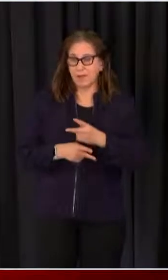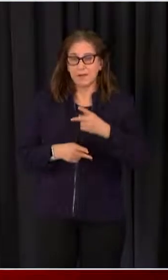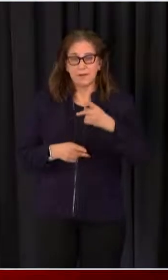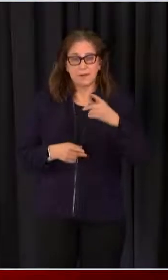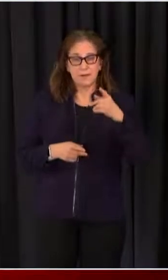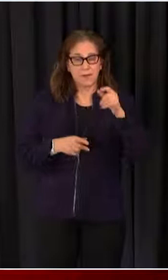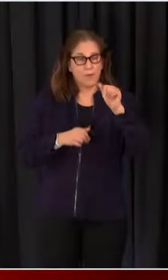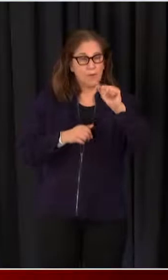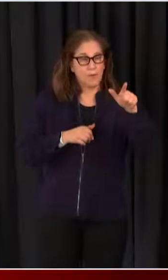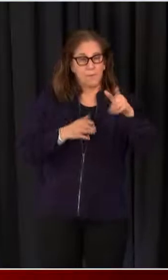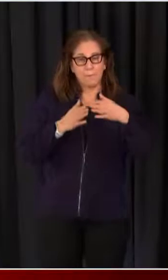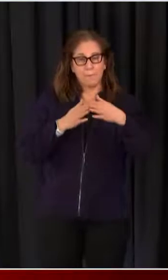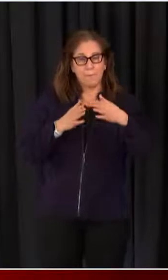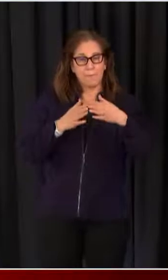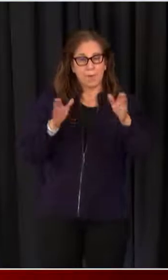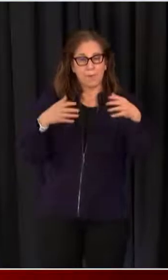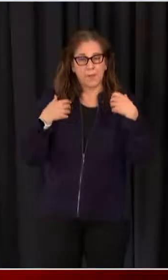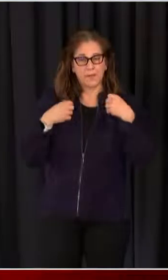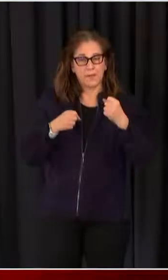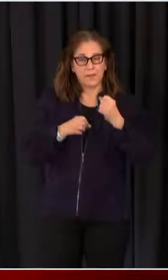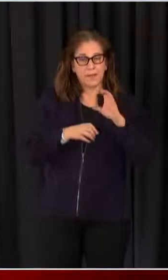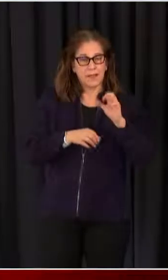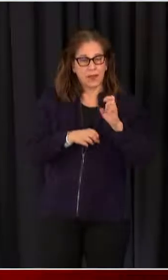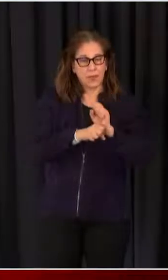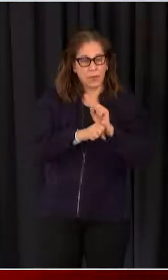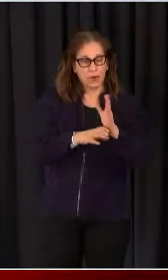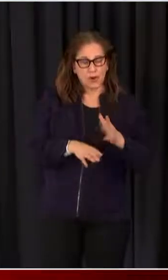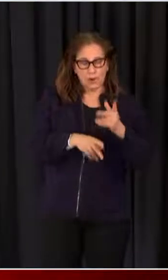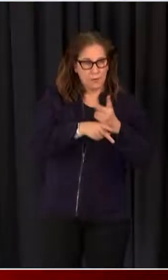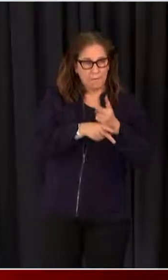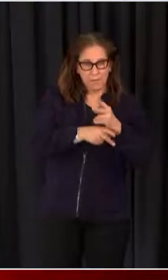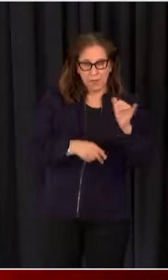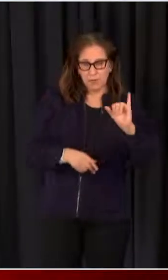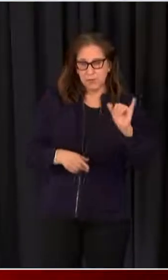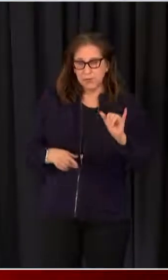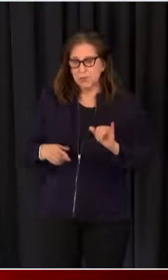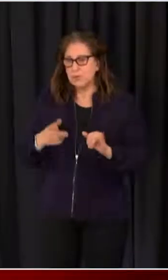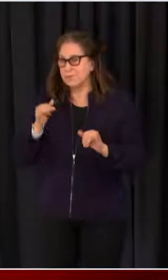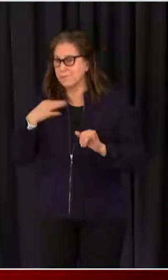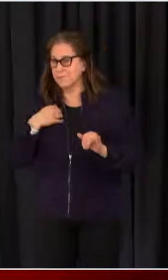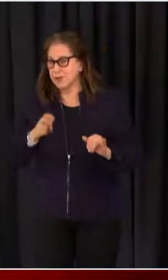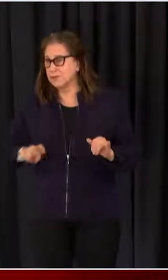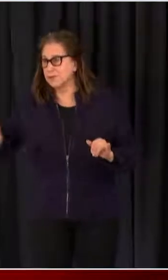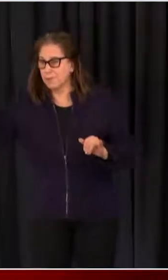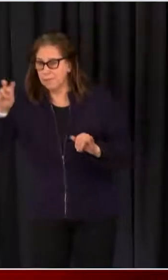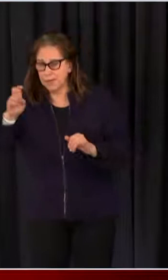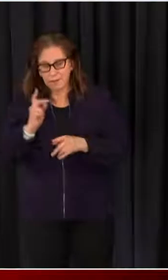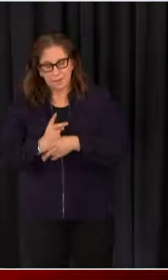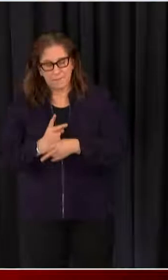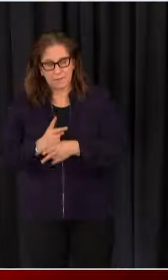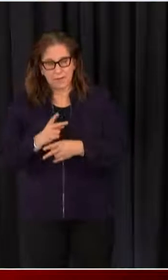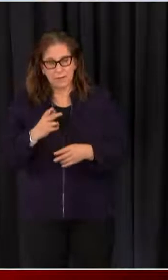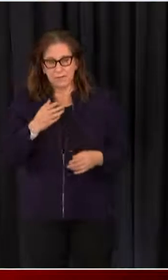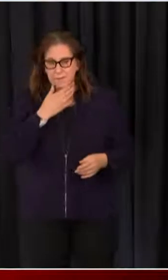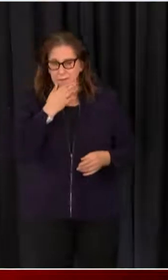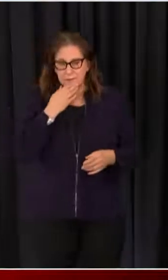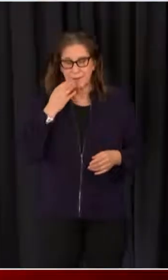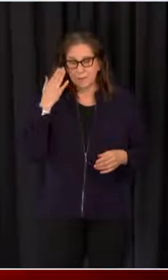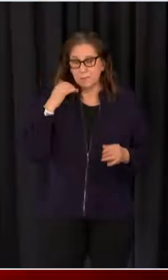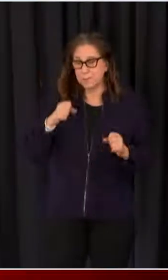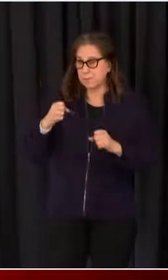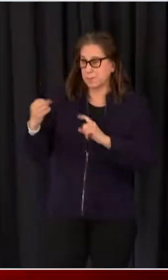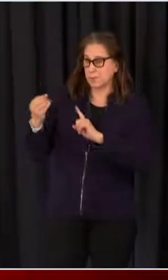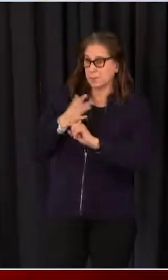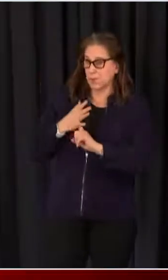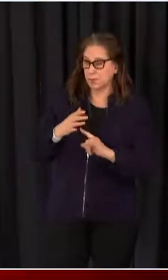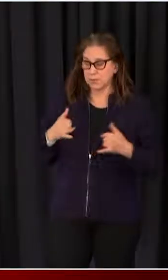guidance. The goal of the travel guidance is to decrease the likelihood that individuals who have exposure and may convert or